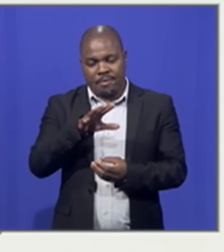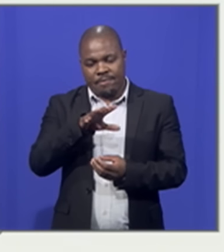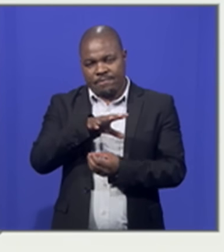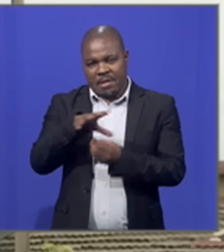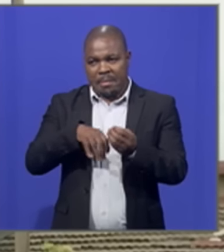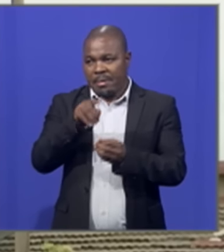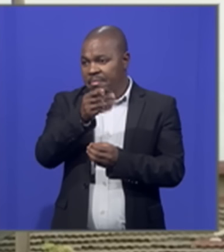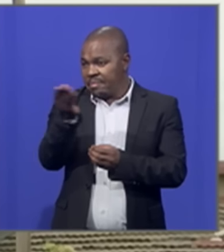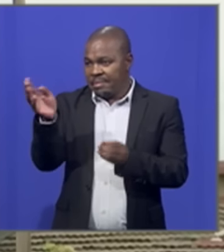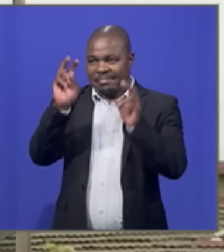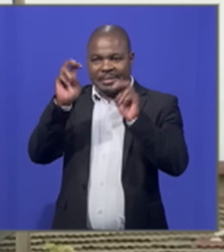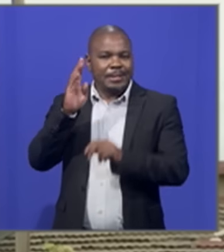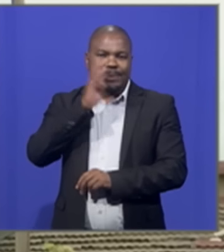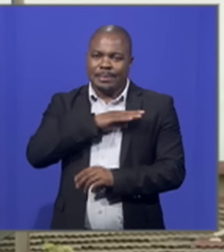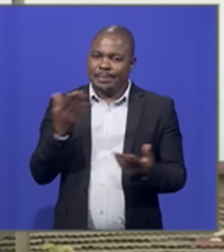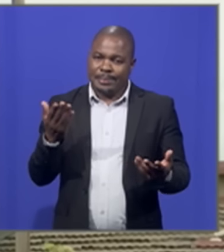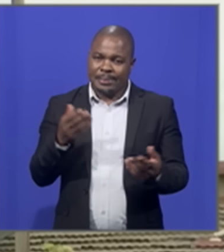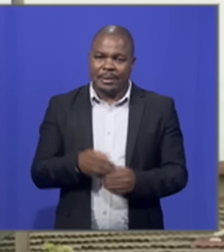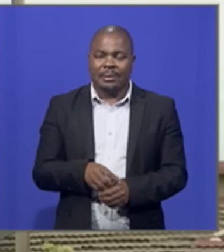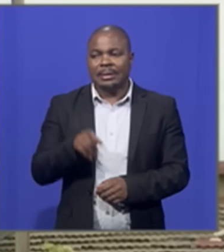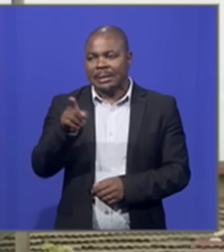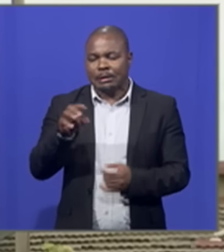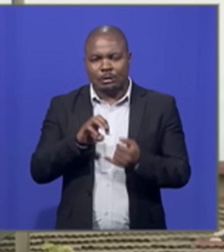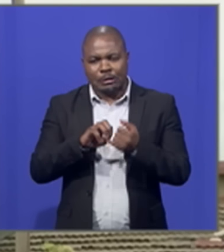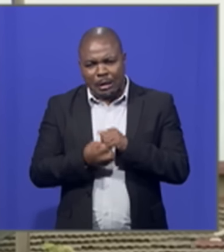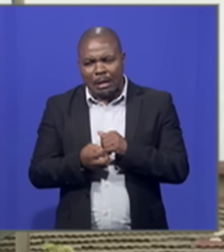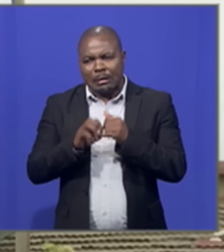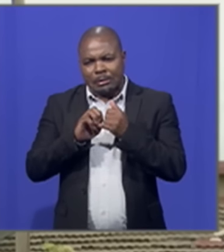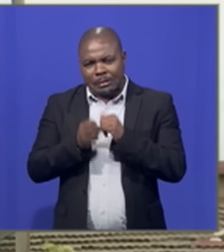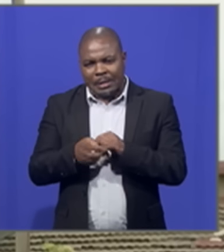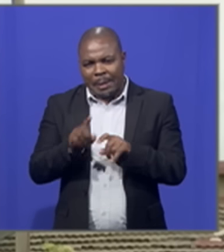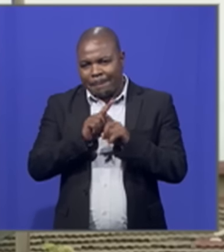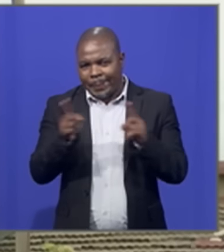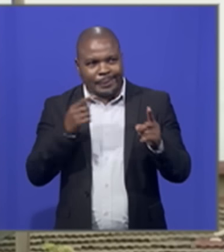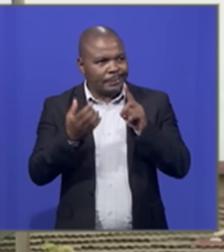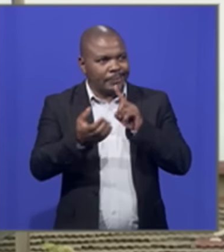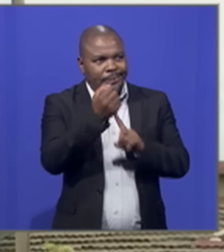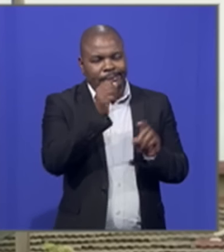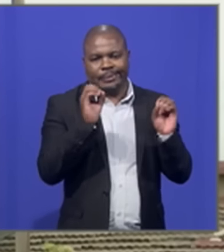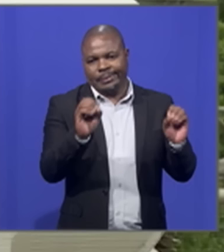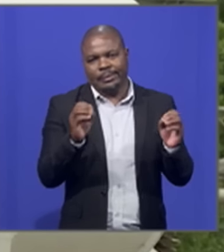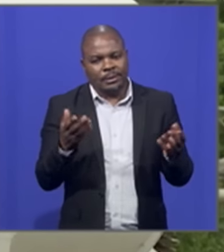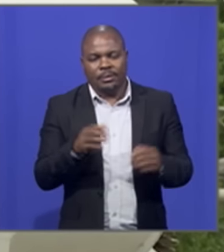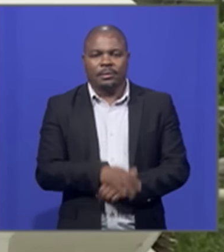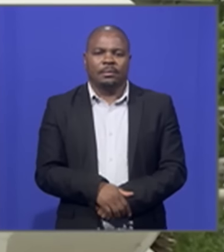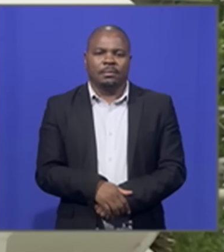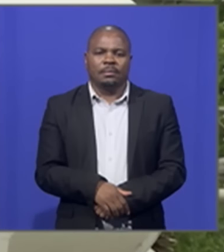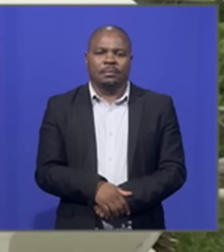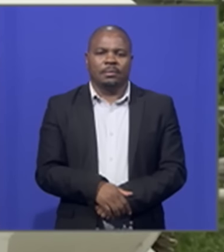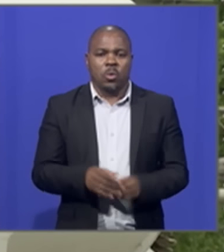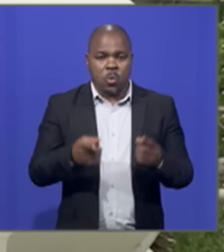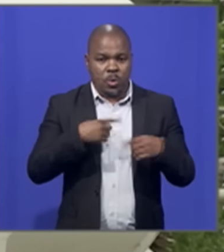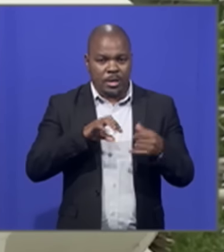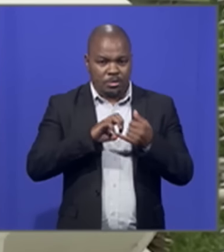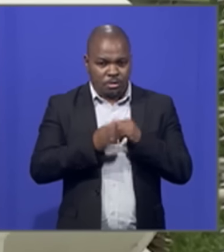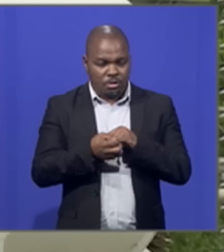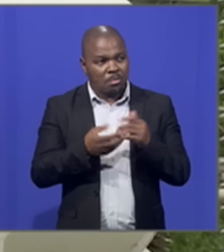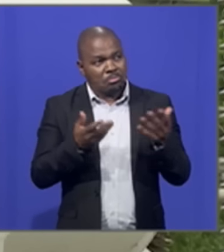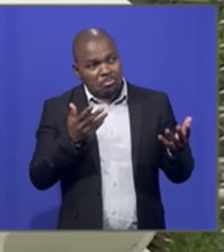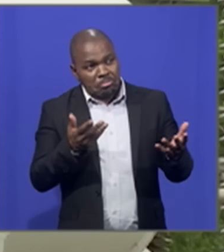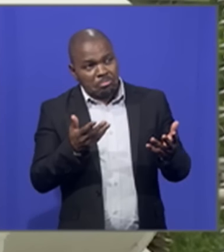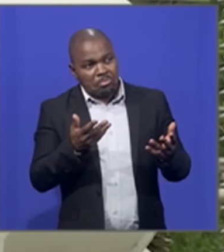ntle le mohlagase gomme maetapišo a ona a ipontšha e le ao a se enyego di enywa. Maitekelo a go hwetša